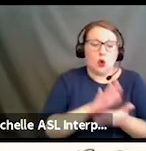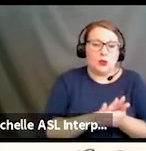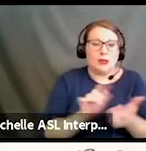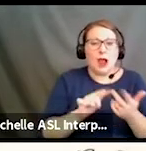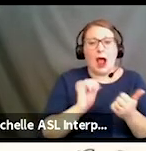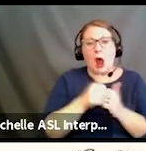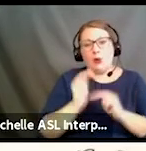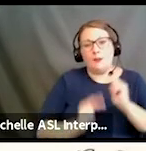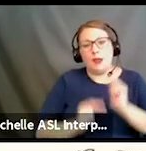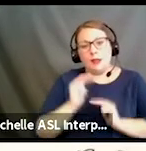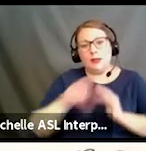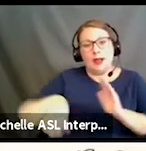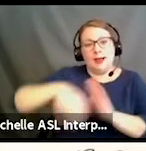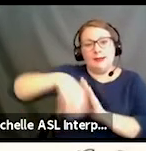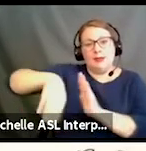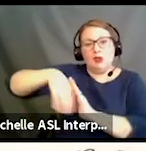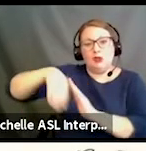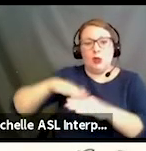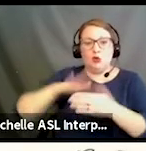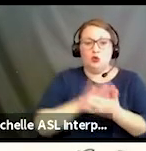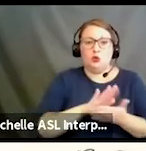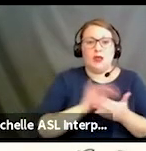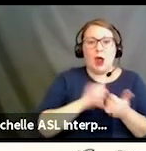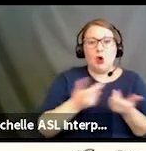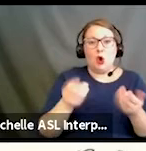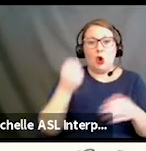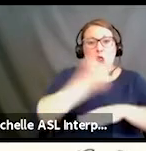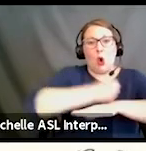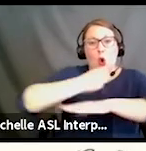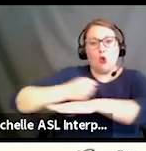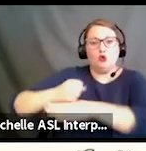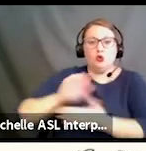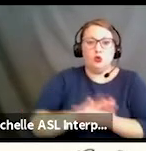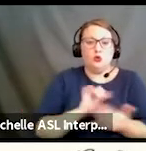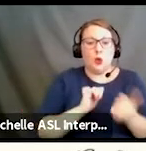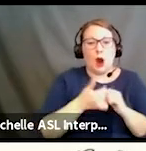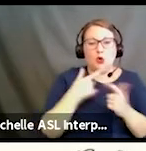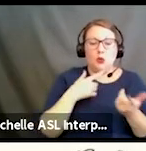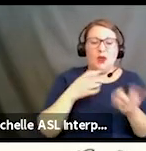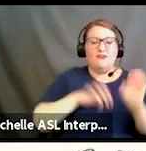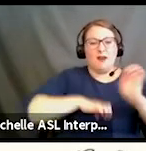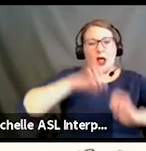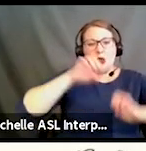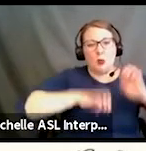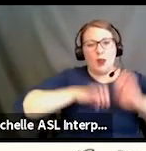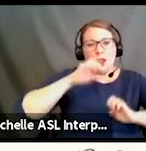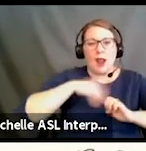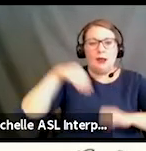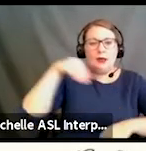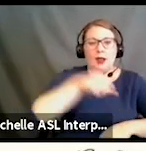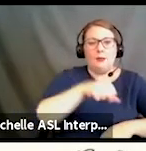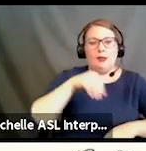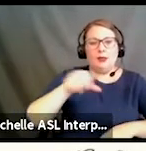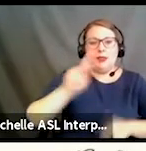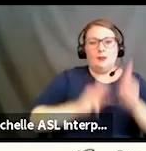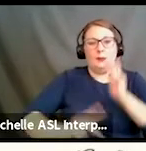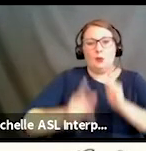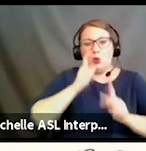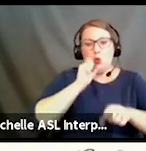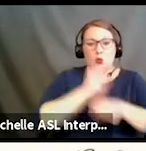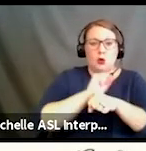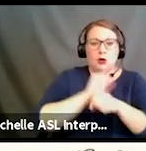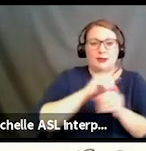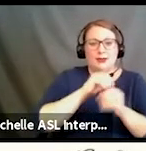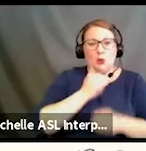you build additions to schools, how you close our schools, or how you evaluate and compensate the people who staff